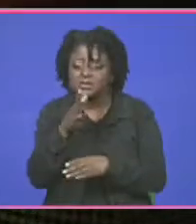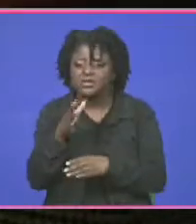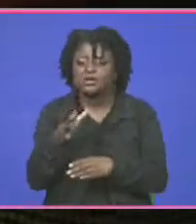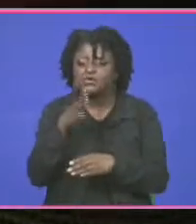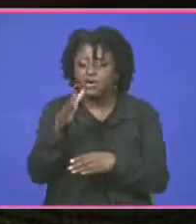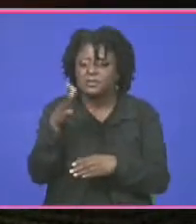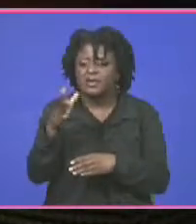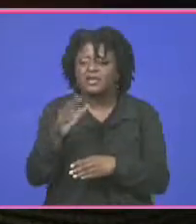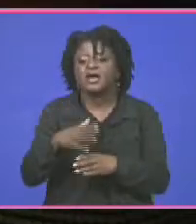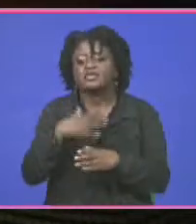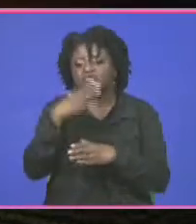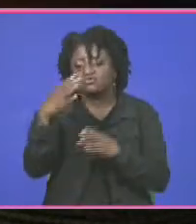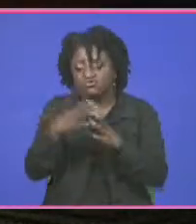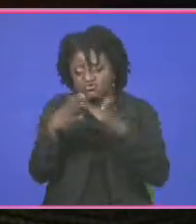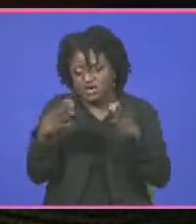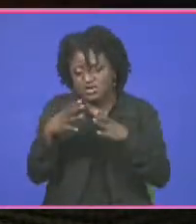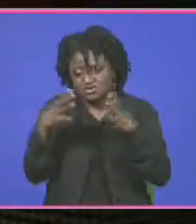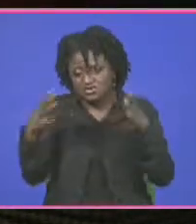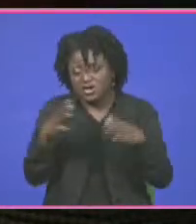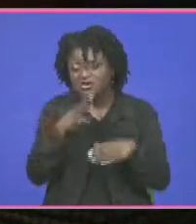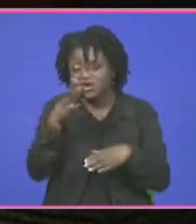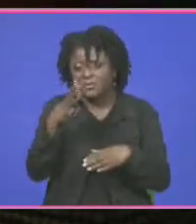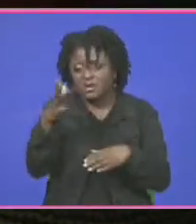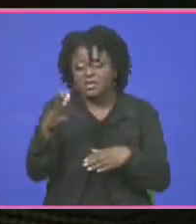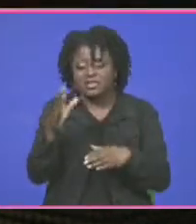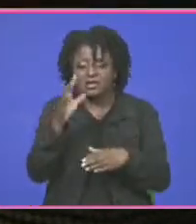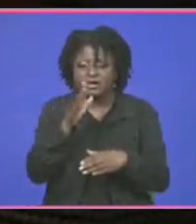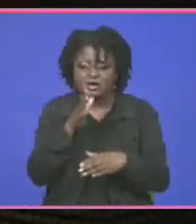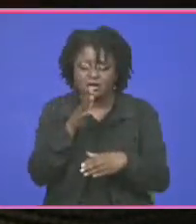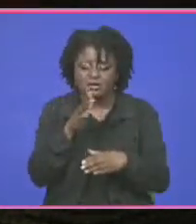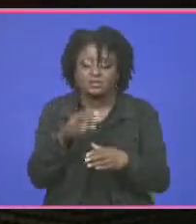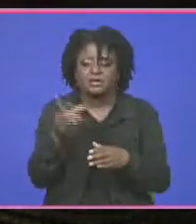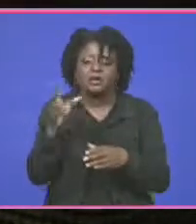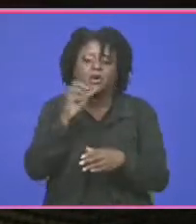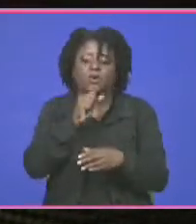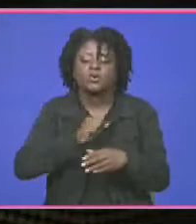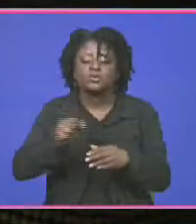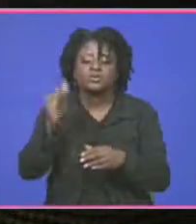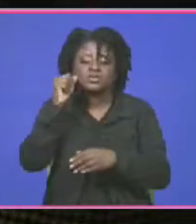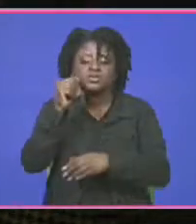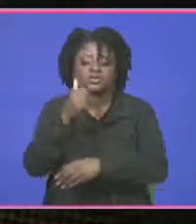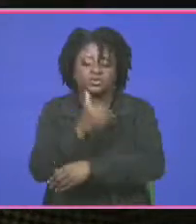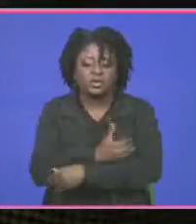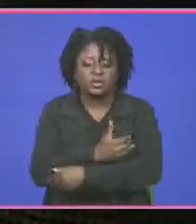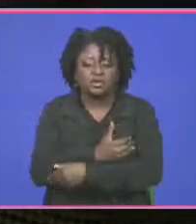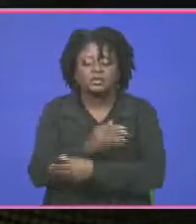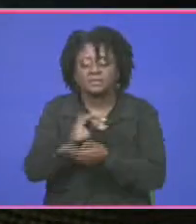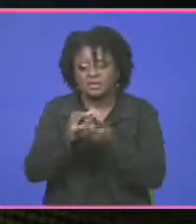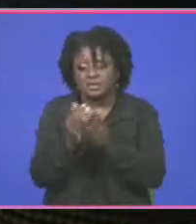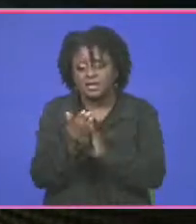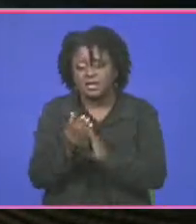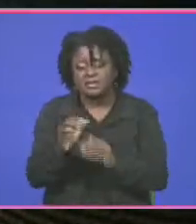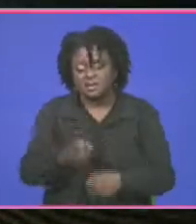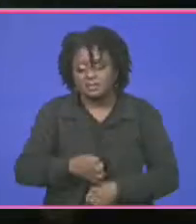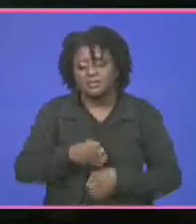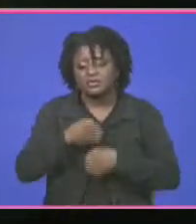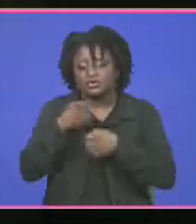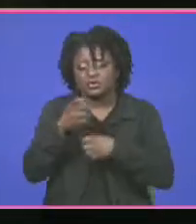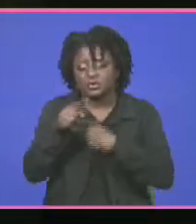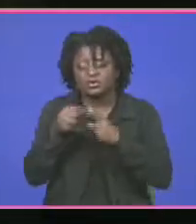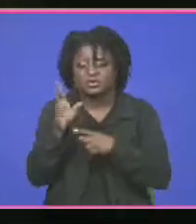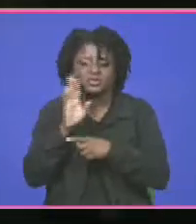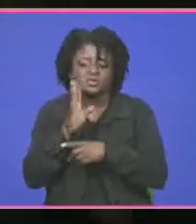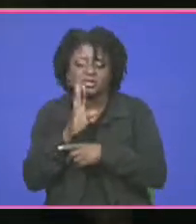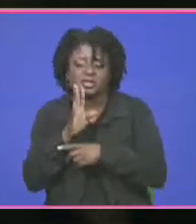great-great-mother. When speaking of her mother, Smith's oldest daughter, Lolita, as well as other family members, became emotional.